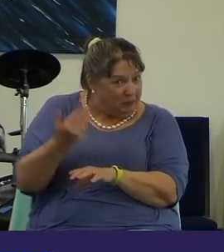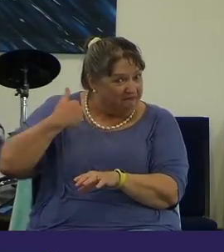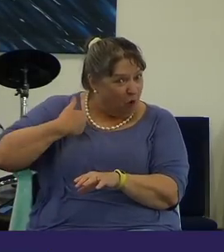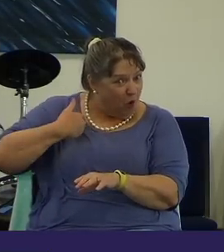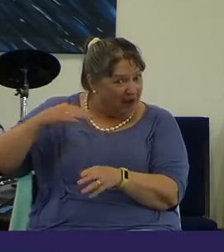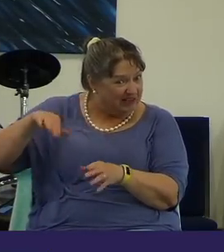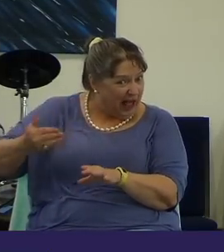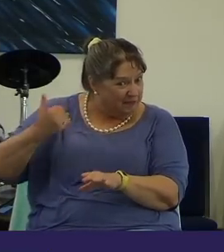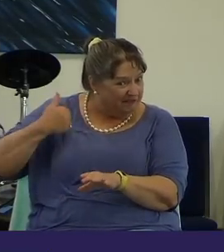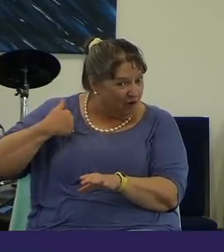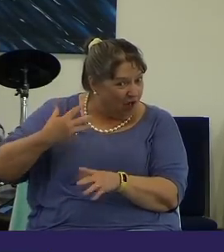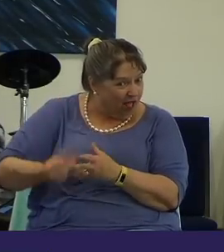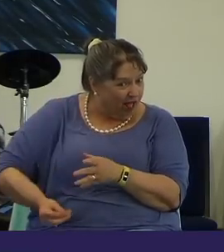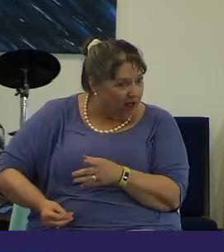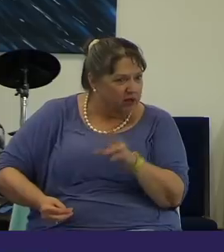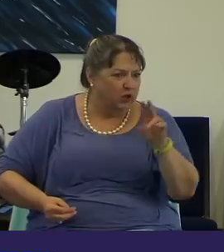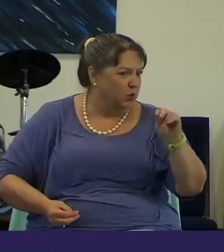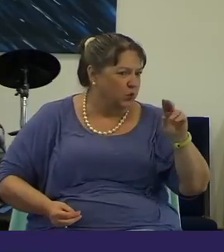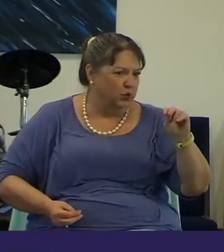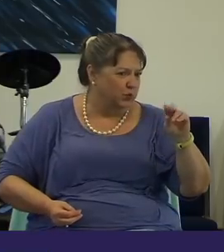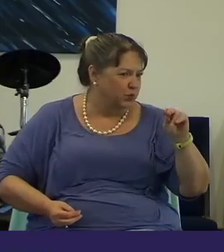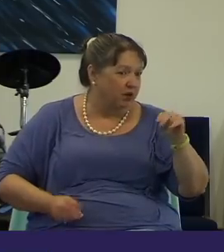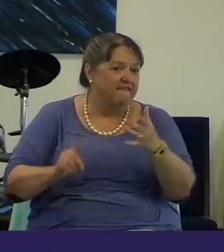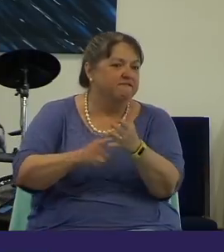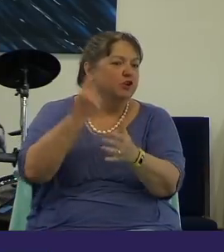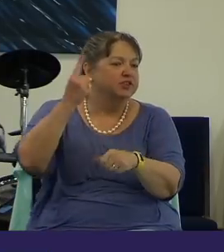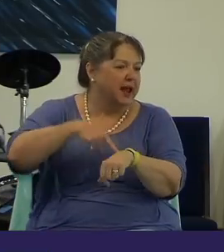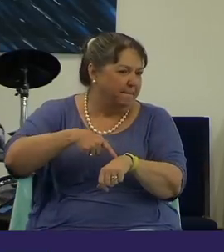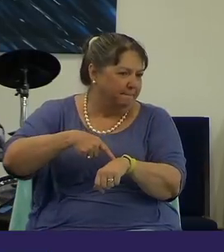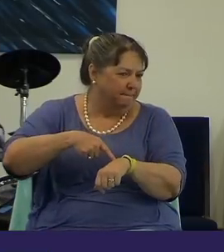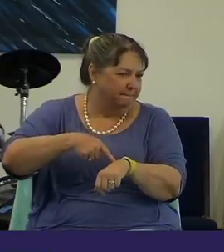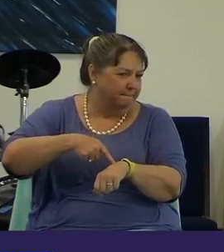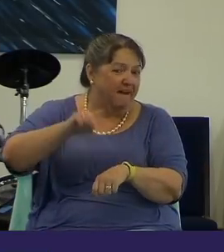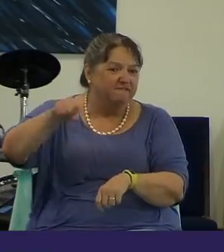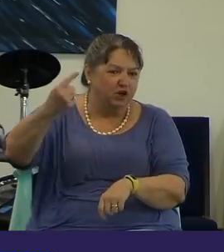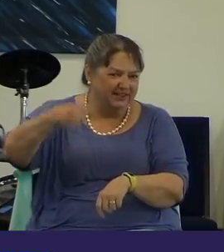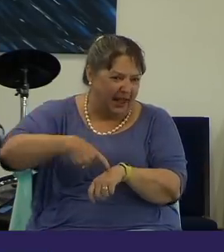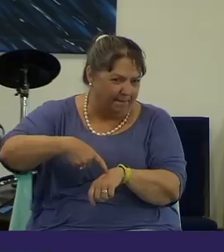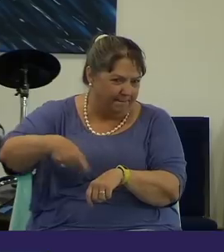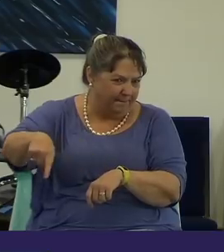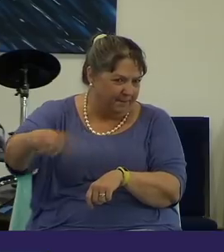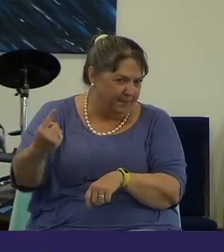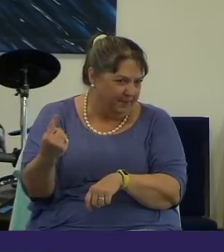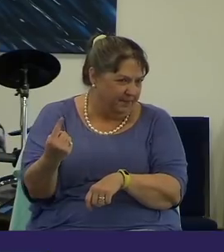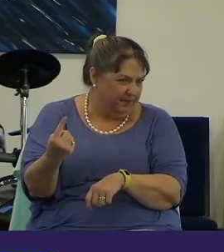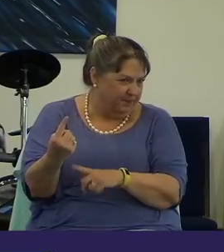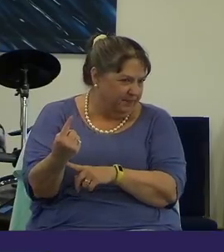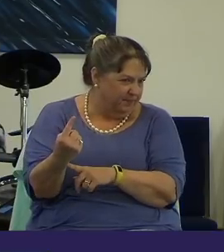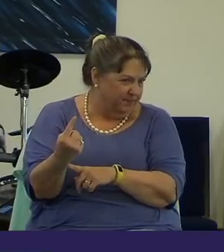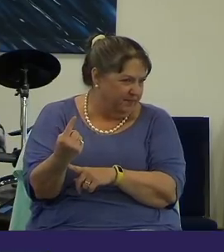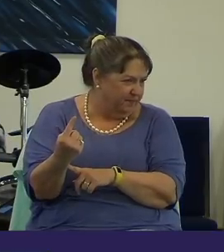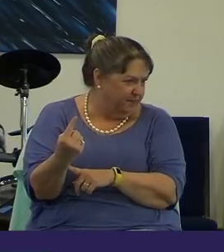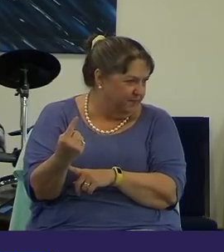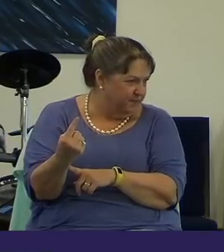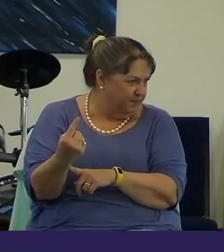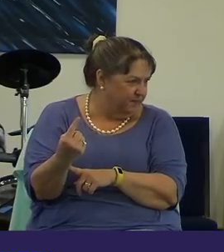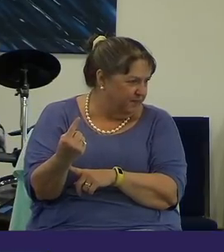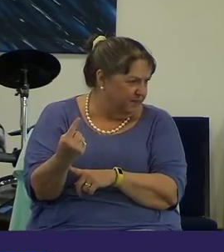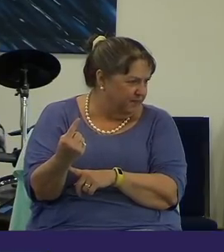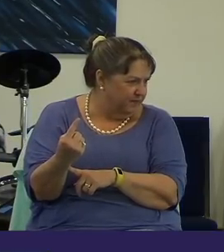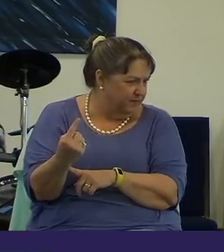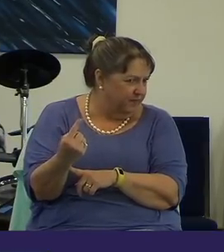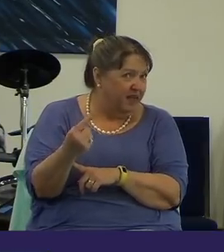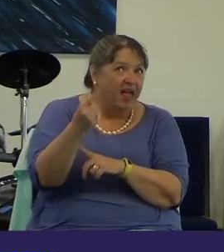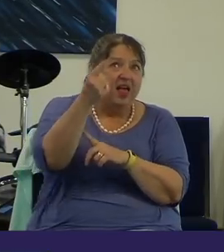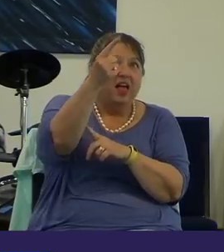had a dead person inside of it. It was a special garden because a special person